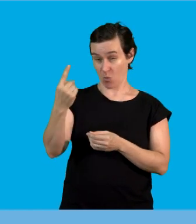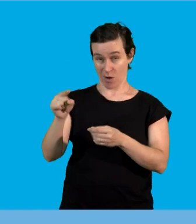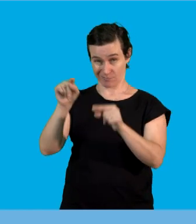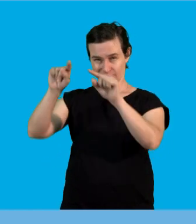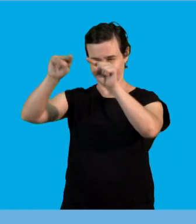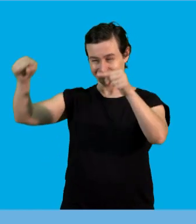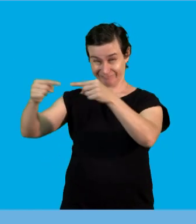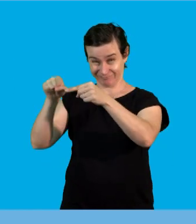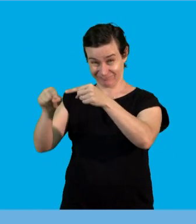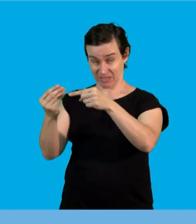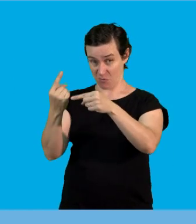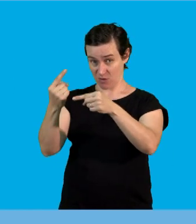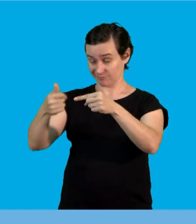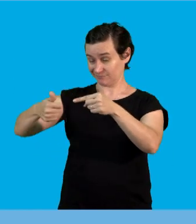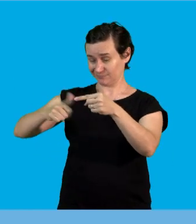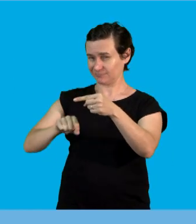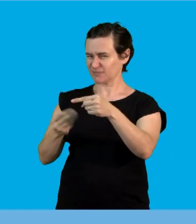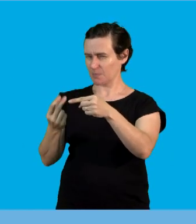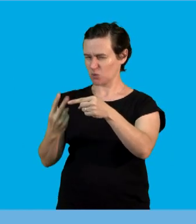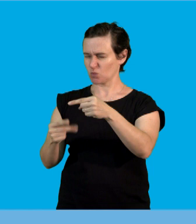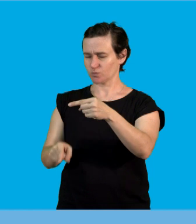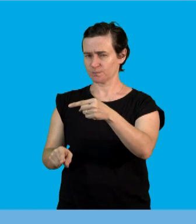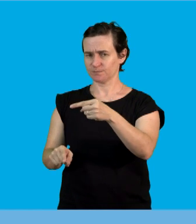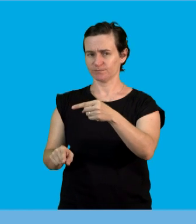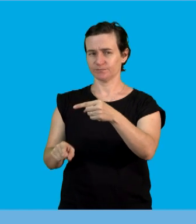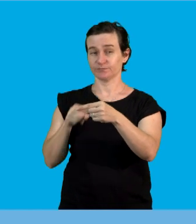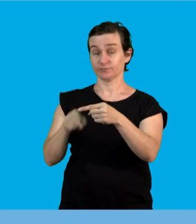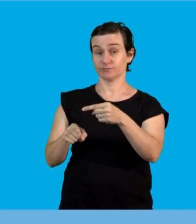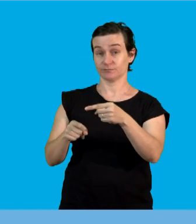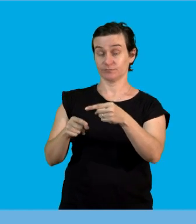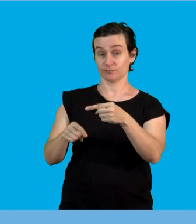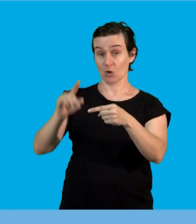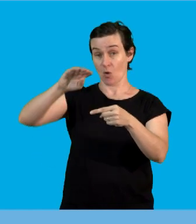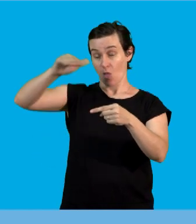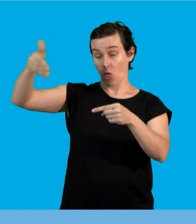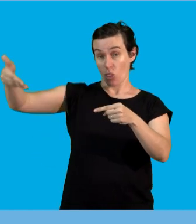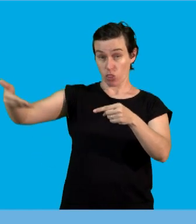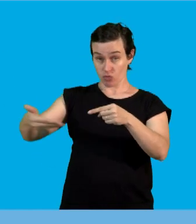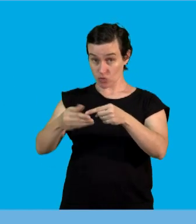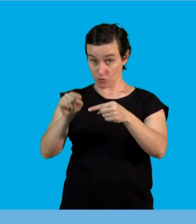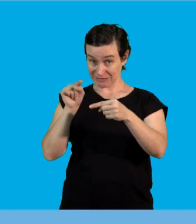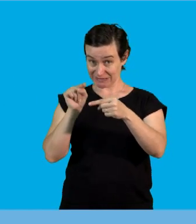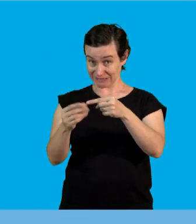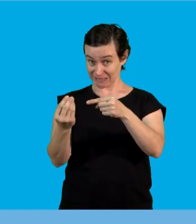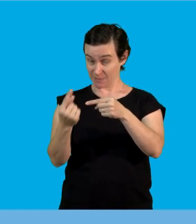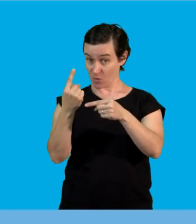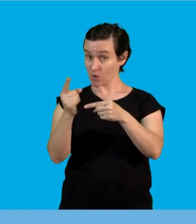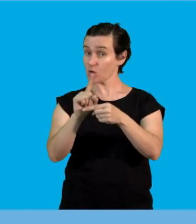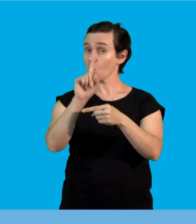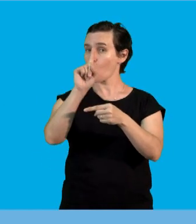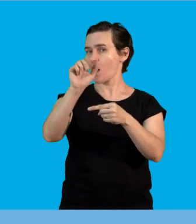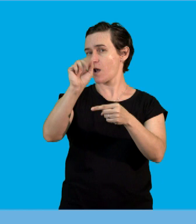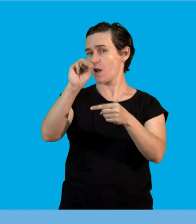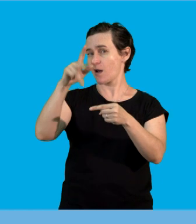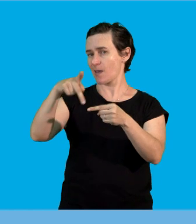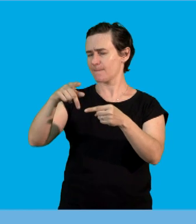and lamp number 2, and we are told that across or passing through this lamp we have 1 amp